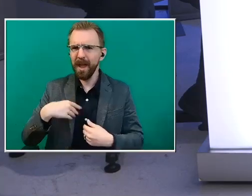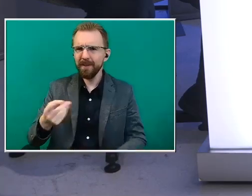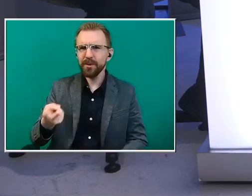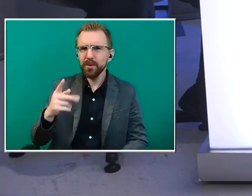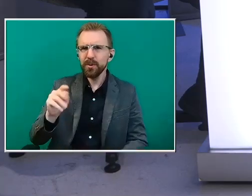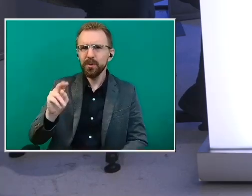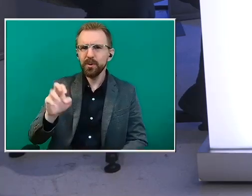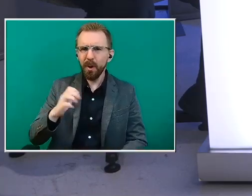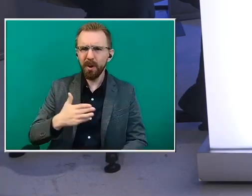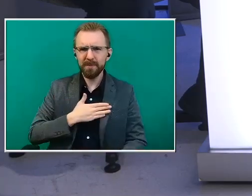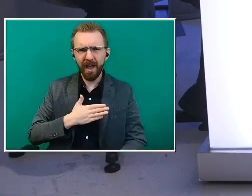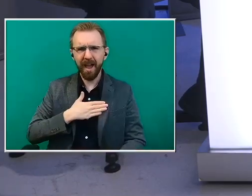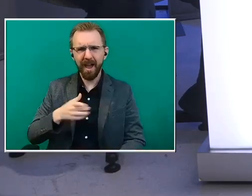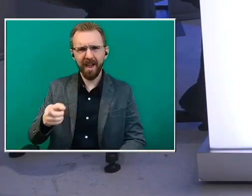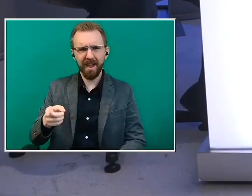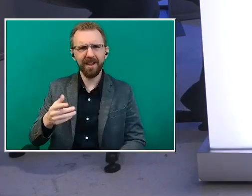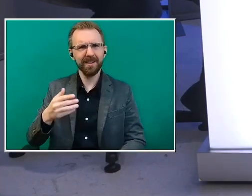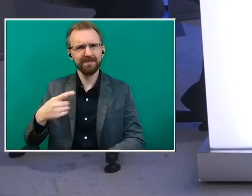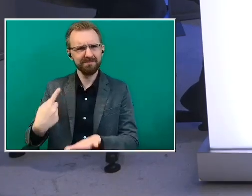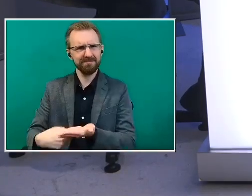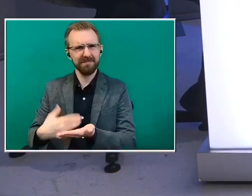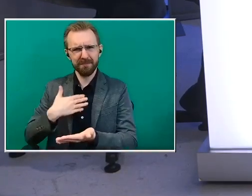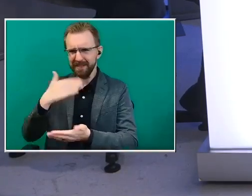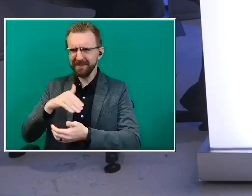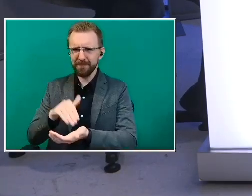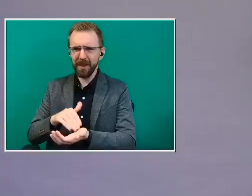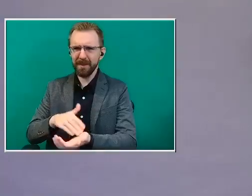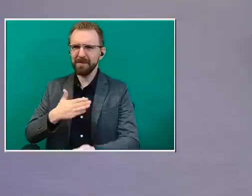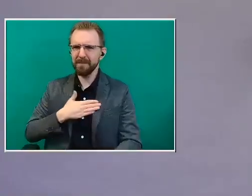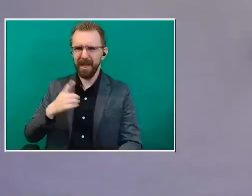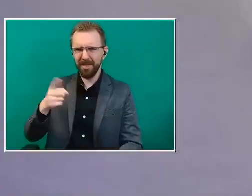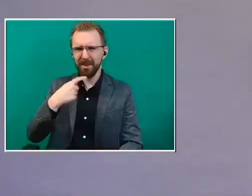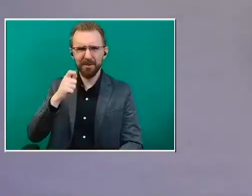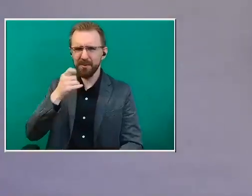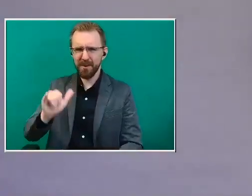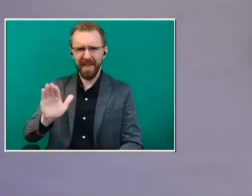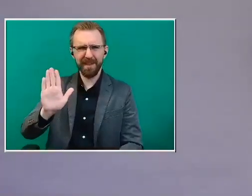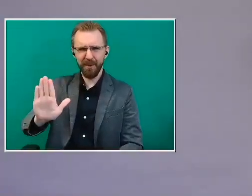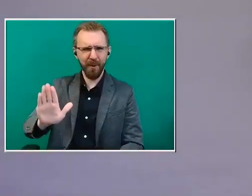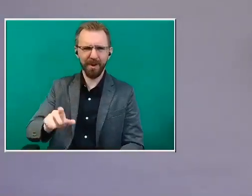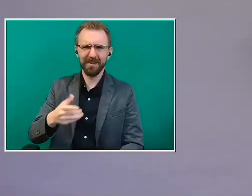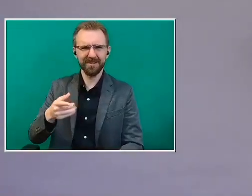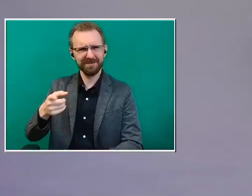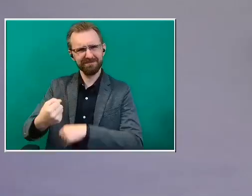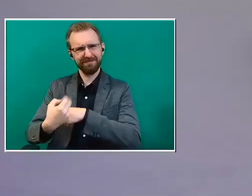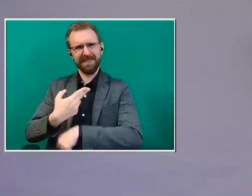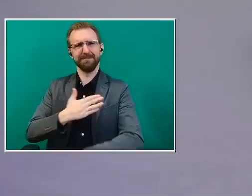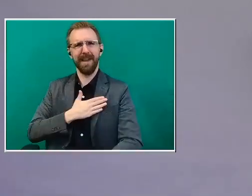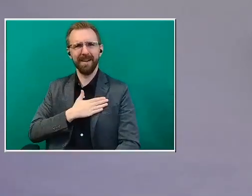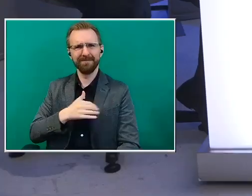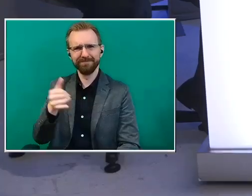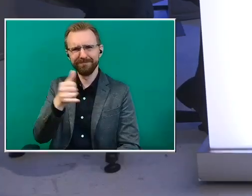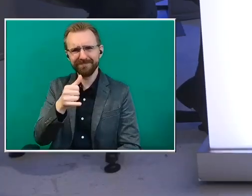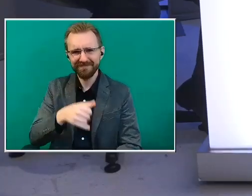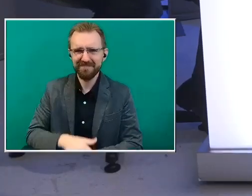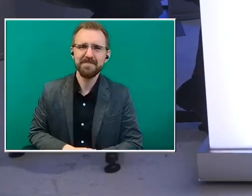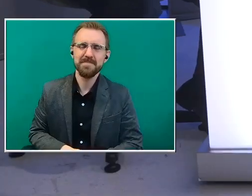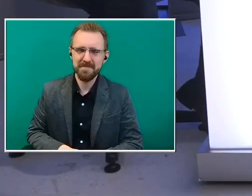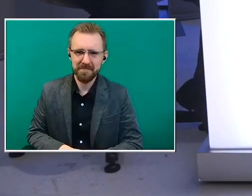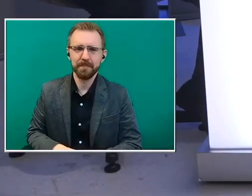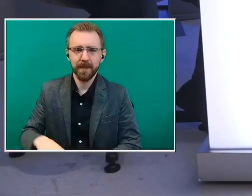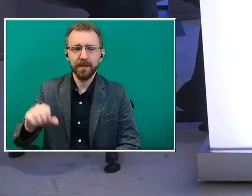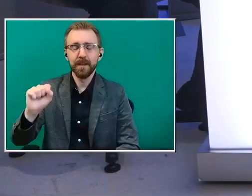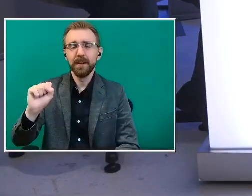sleep doctor about what, because my machine doesn't look as cool as that one. Sense 11. Yeah. And so,